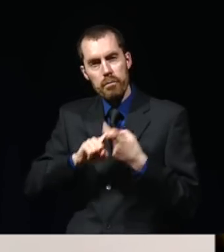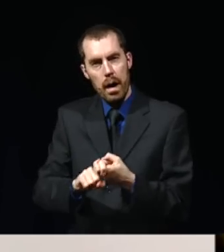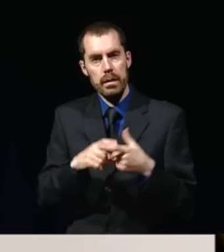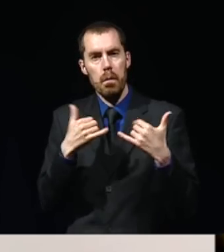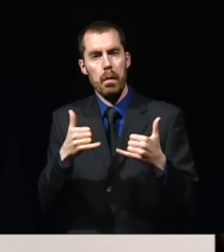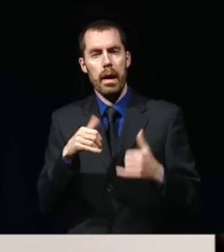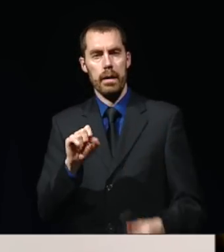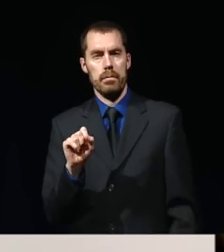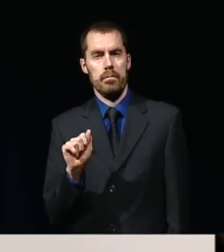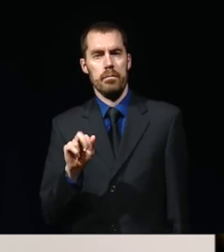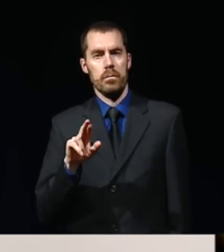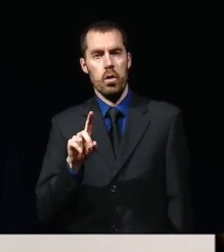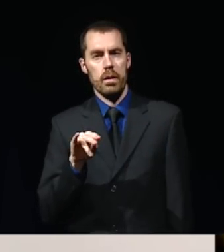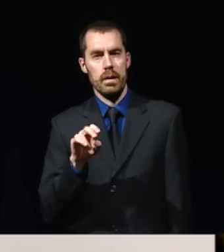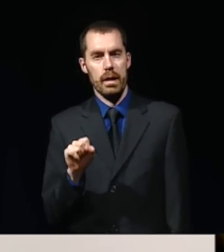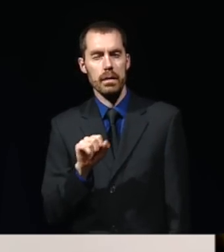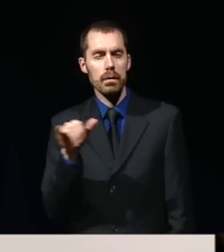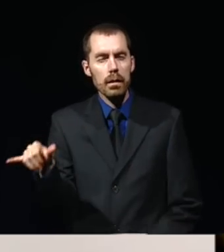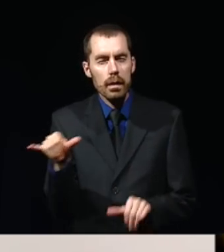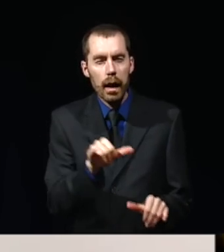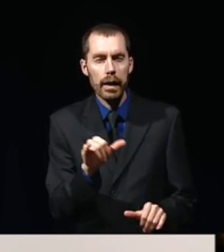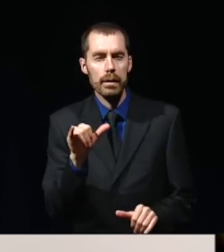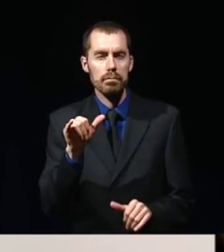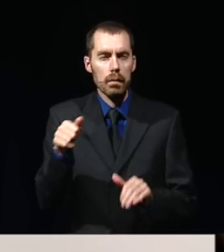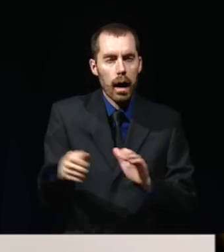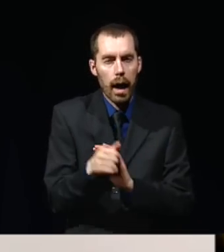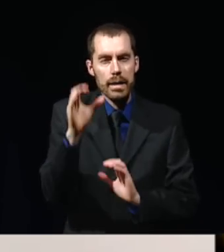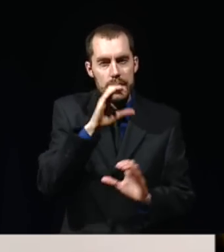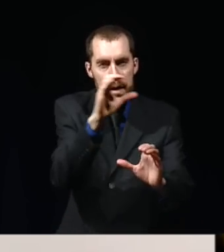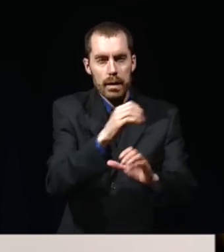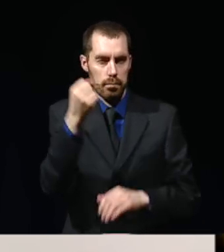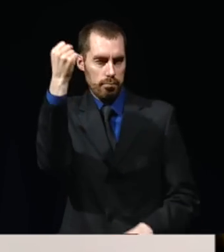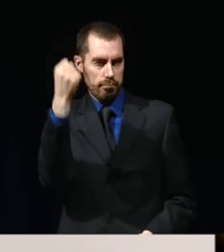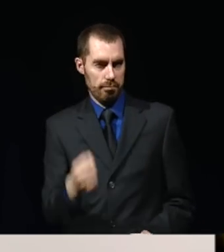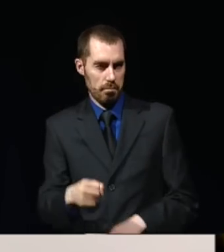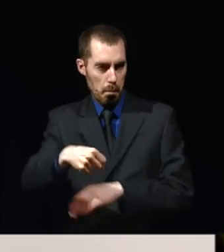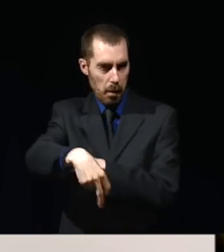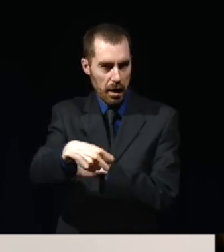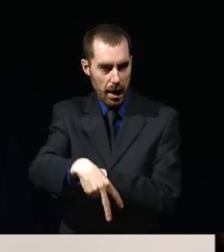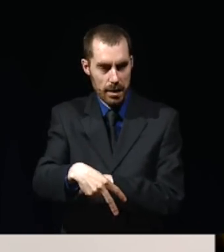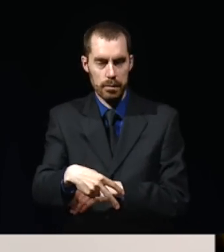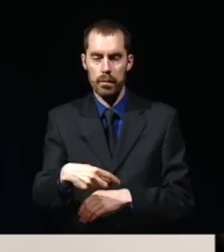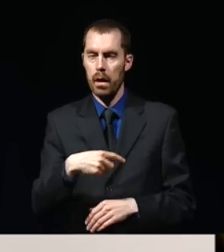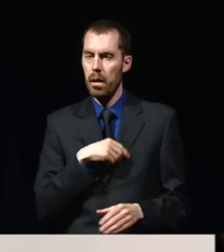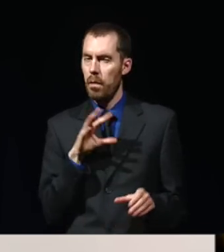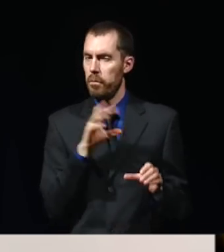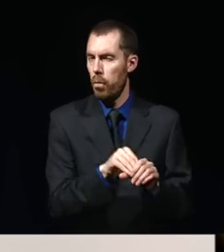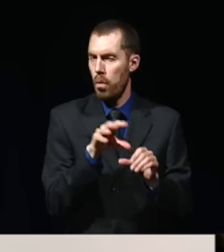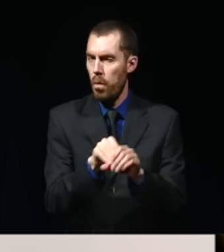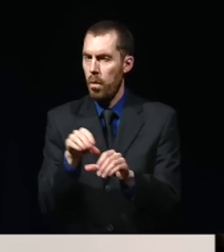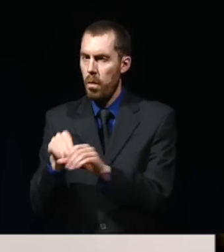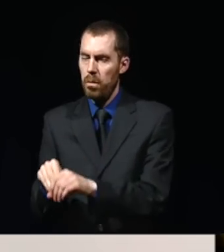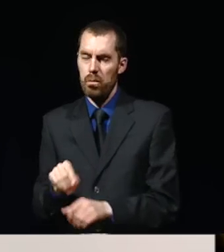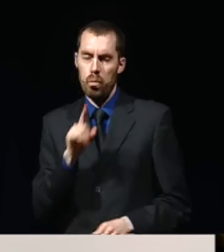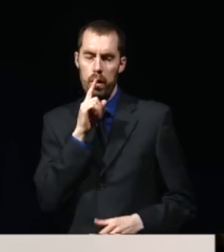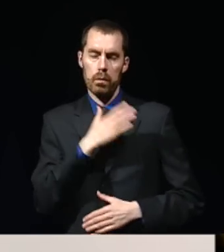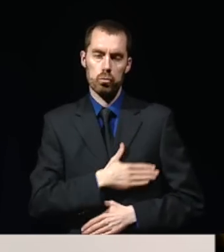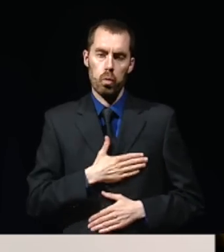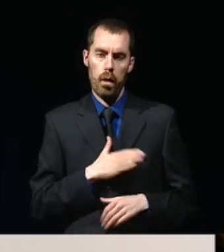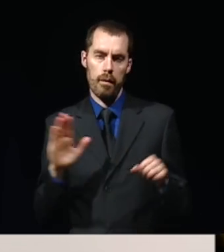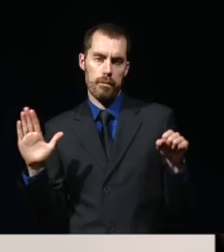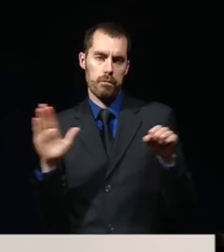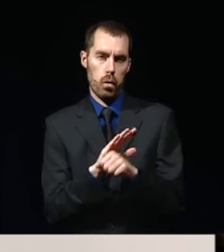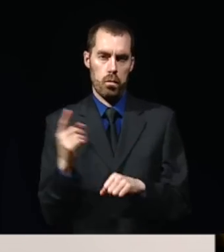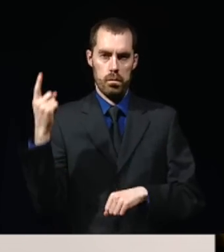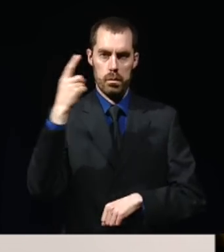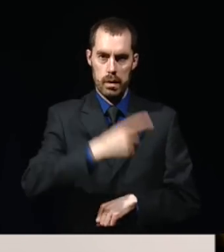inverted hide-and-go-seek, on countless Saturdays at midnight. I was involved in many things. I thoroughly enjoyed having my days filled, not just